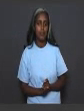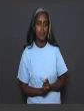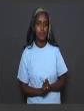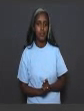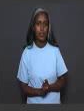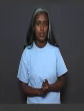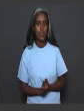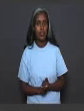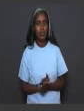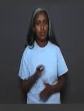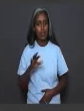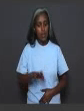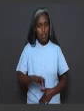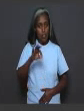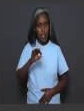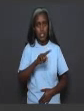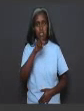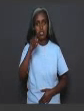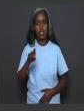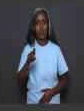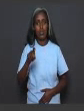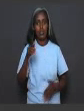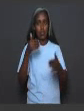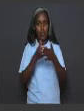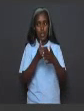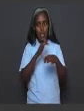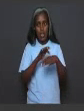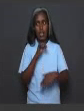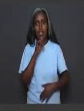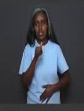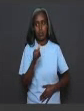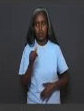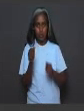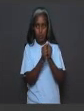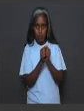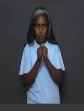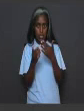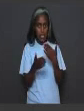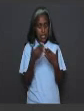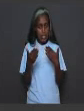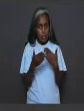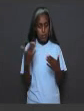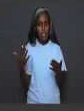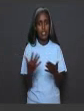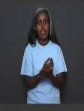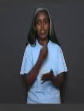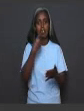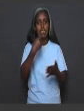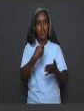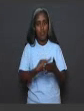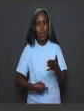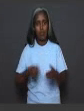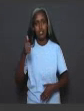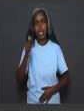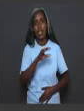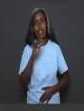To find the equations of the asymptotes, we simply take the values of a